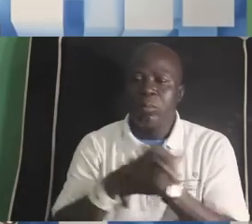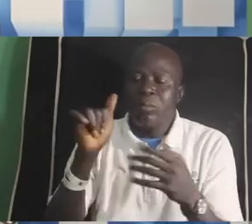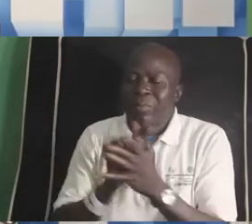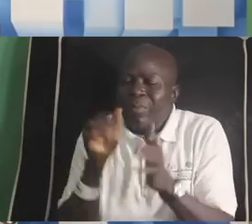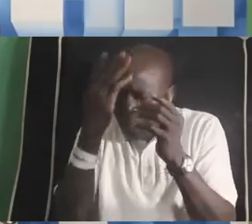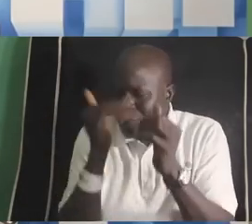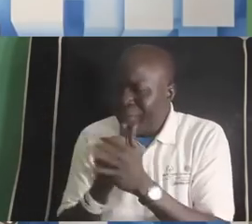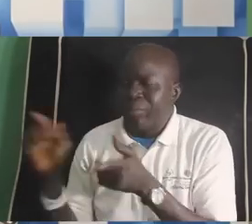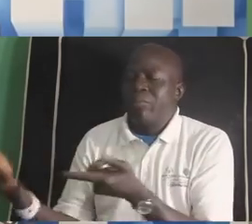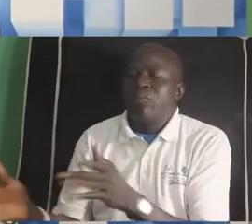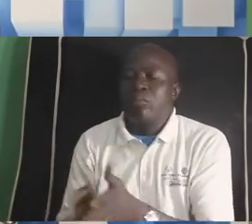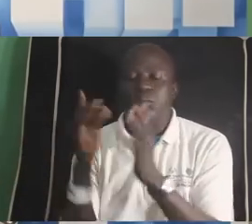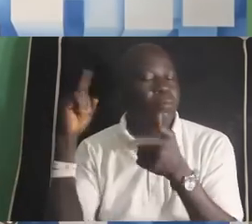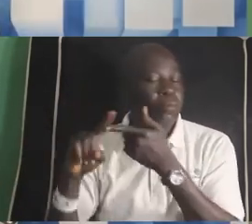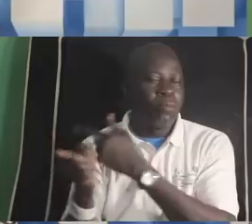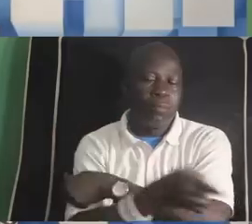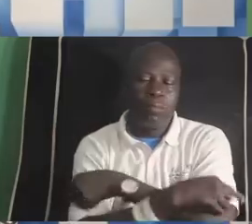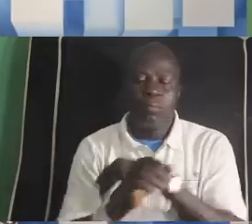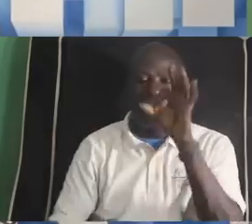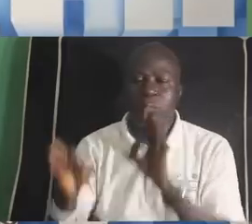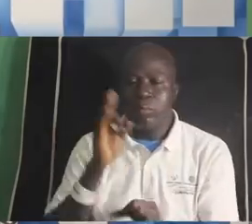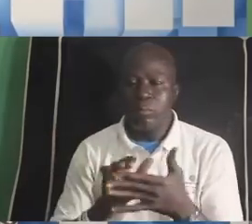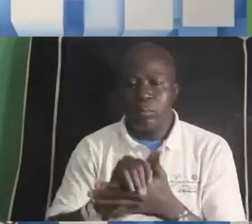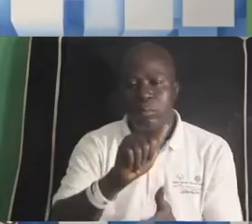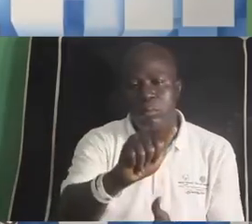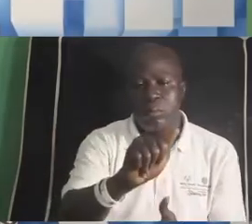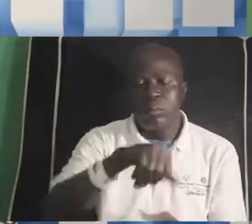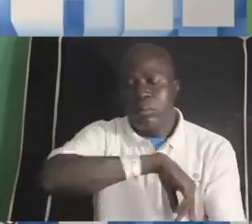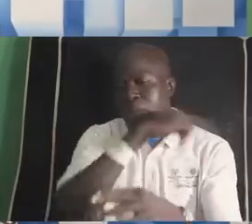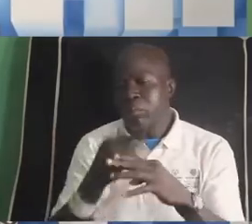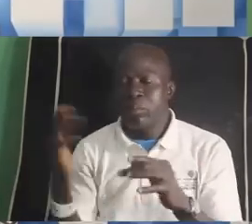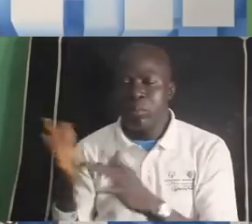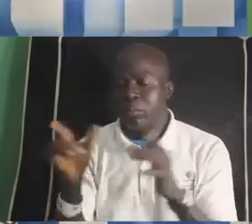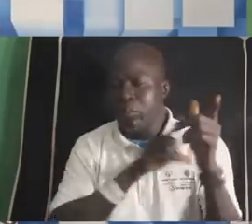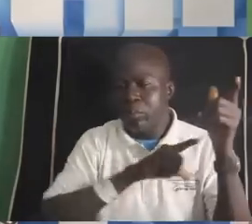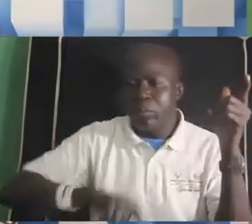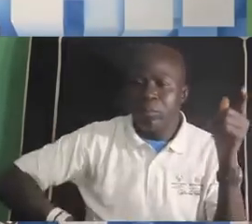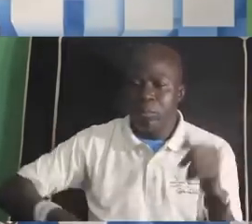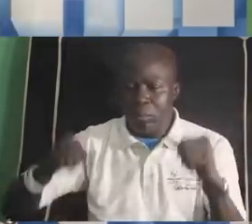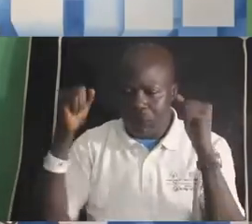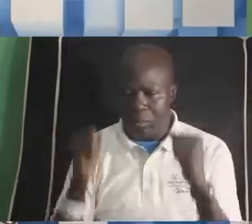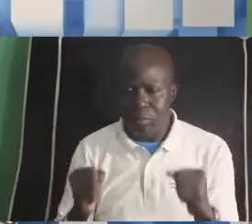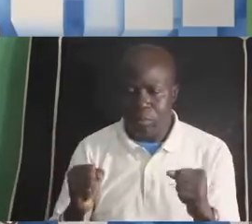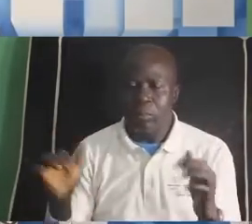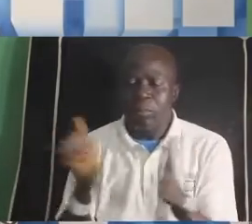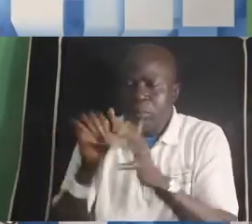that's what I ask for you to do. Only more for that's what I ask for you to do.